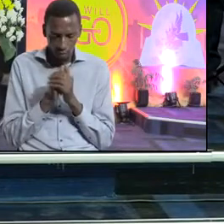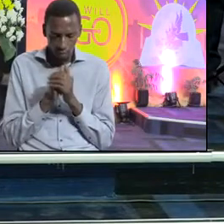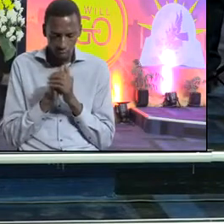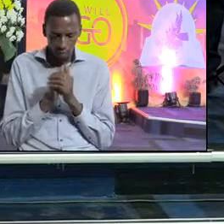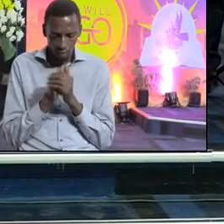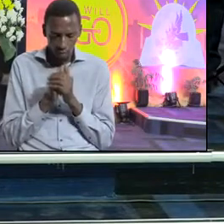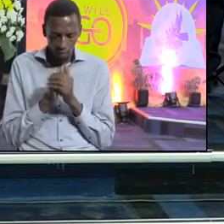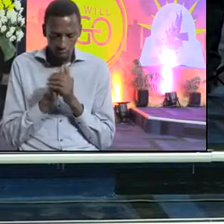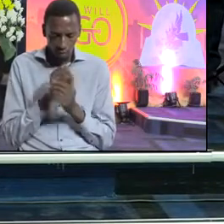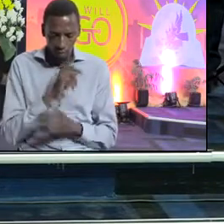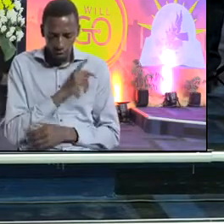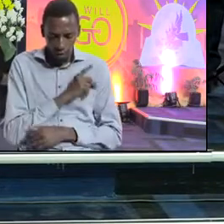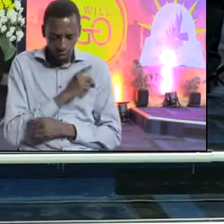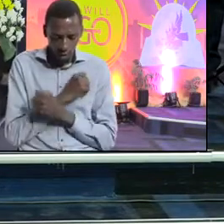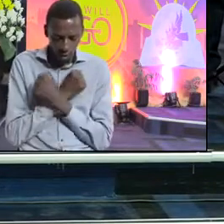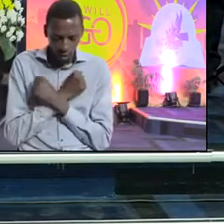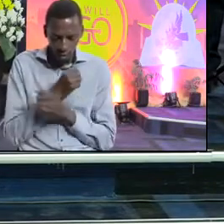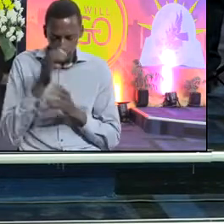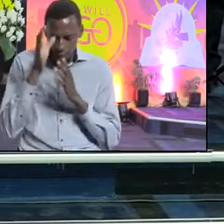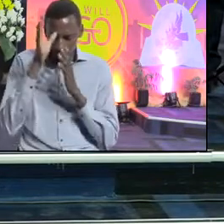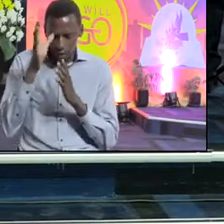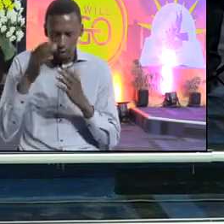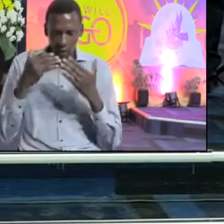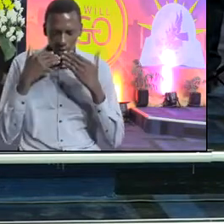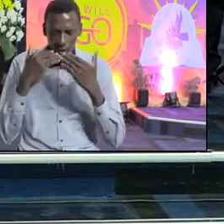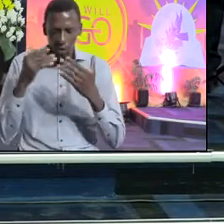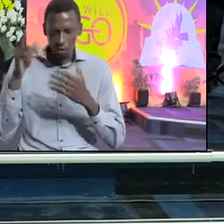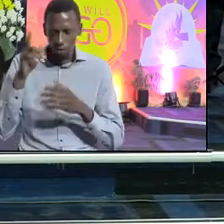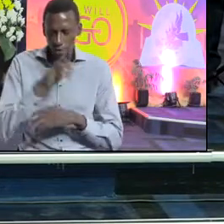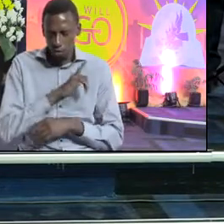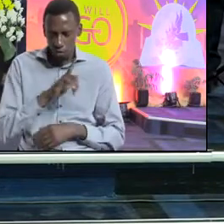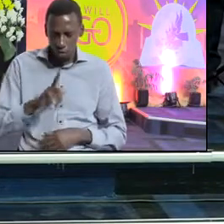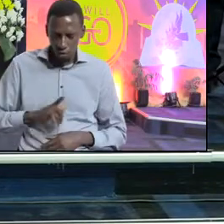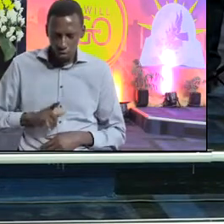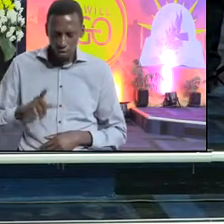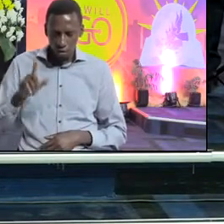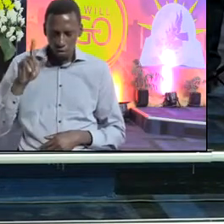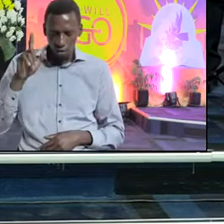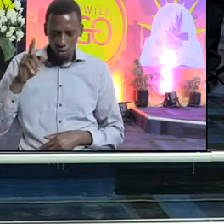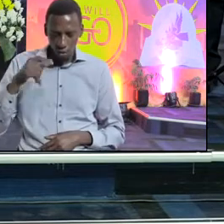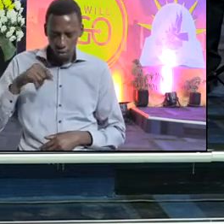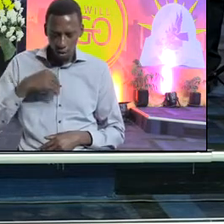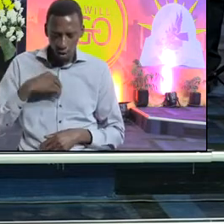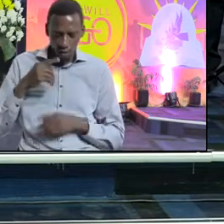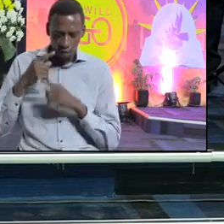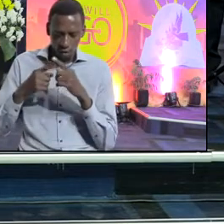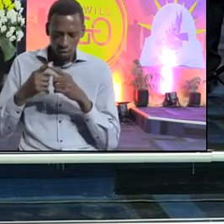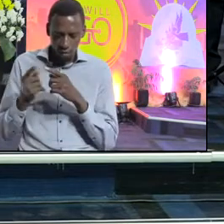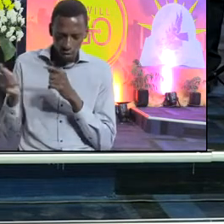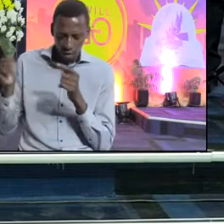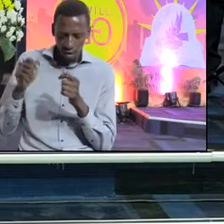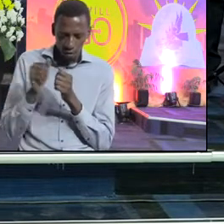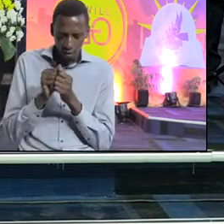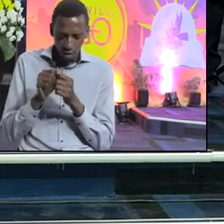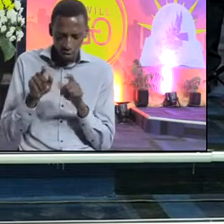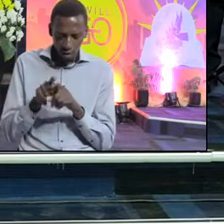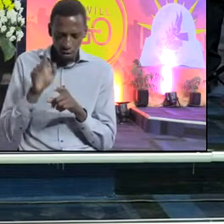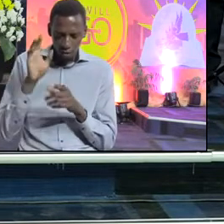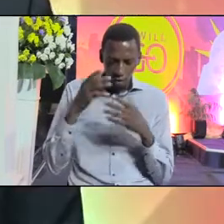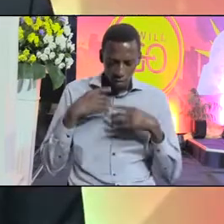Let us pray together. Our kind and loving Father, I want to thank you, Lord, that you could have this experience of coming together as your people, as your